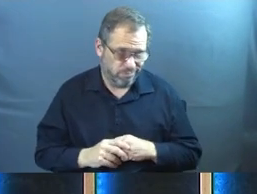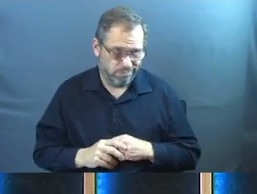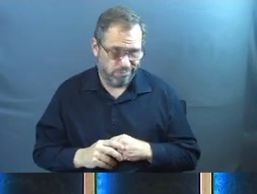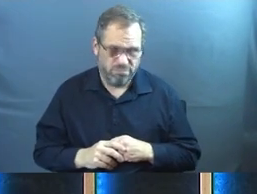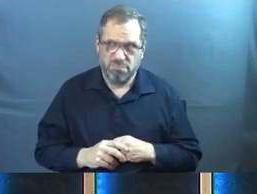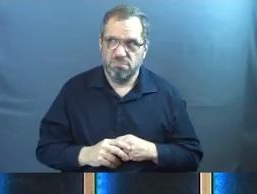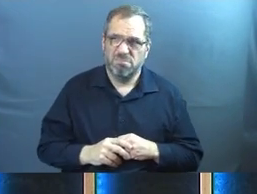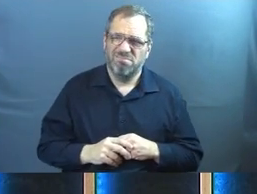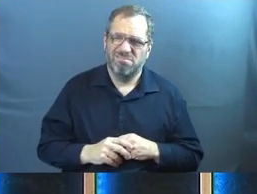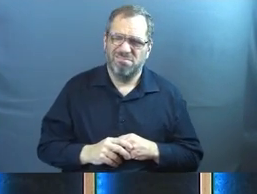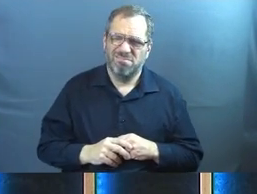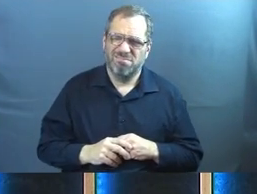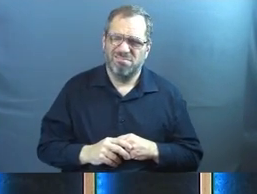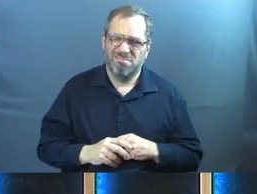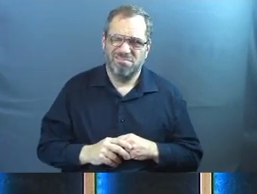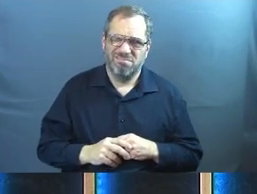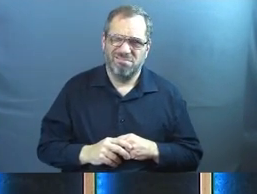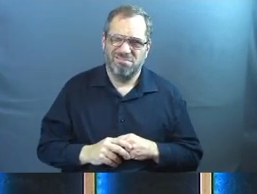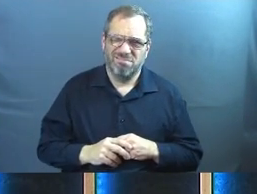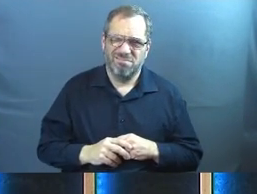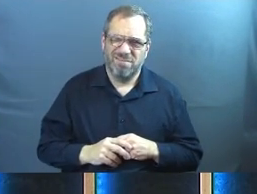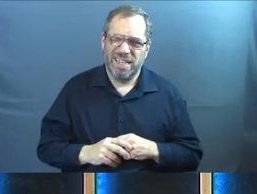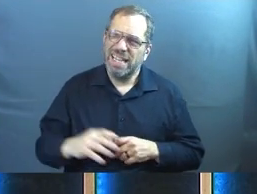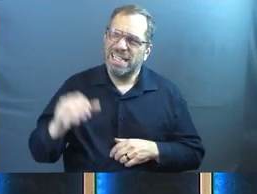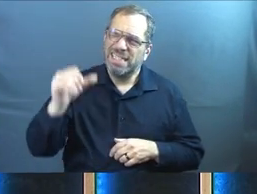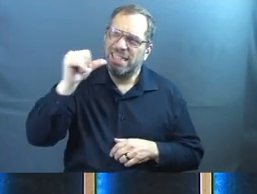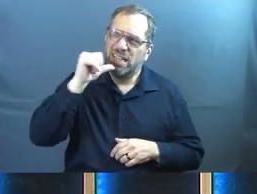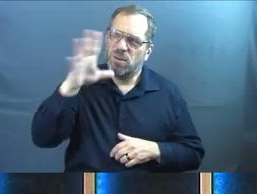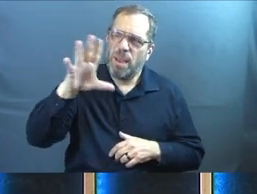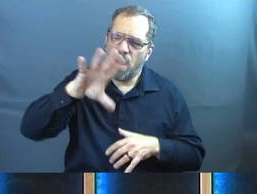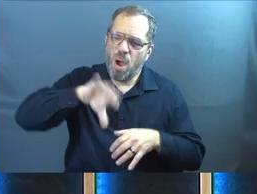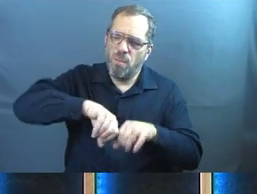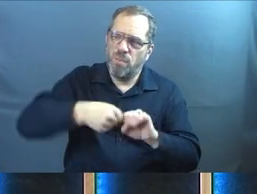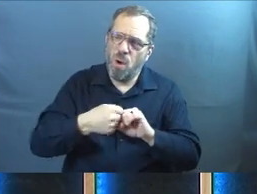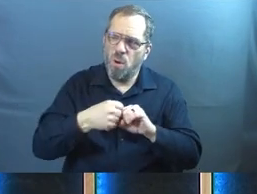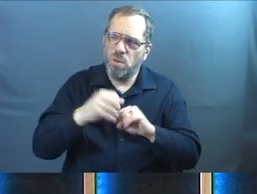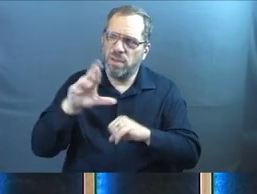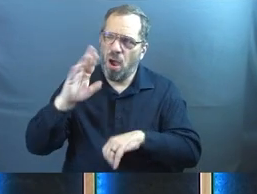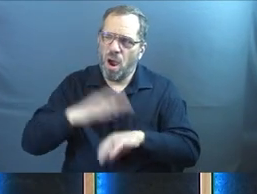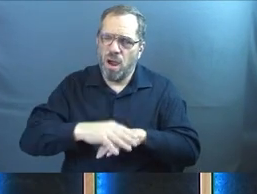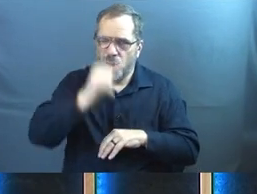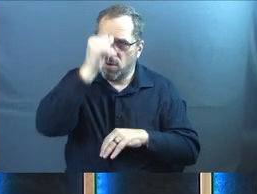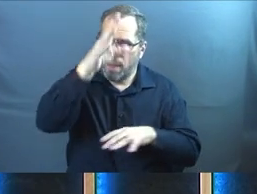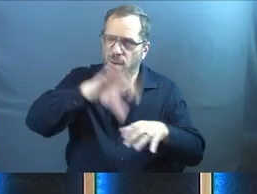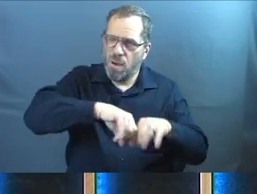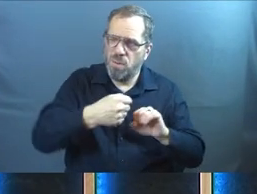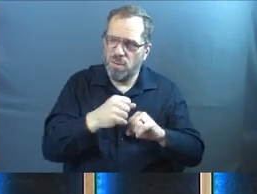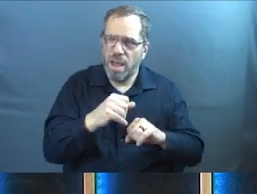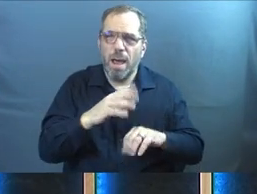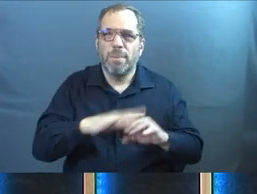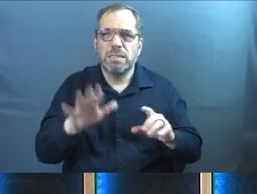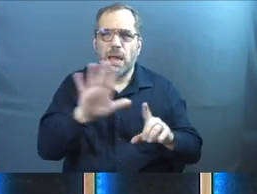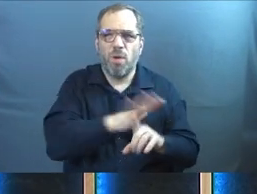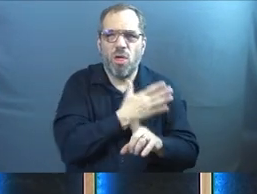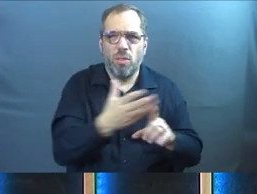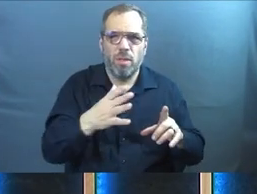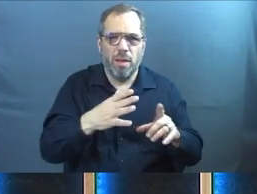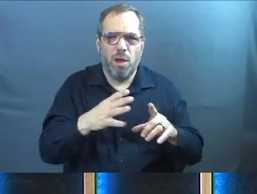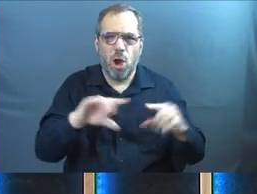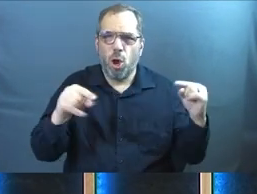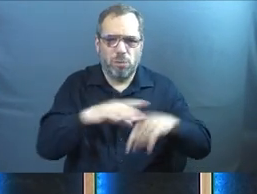And I don't know if Grandma twisted his arm or the other way around, but somebody twisted an